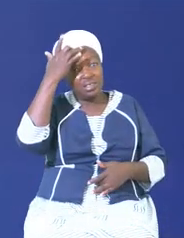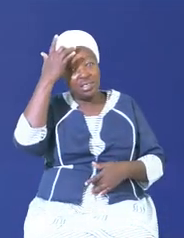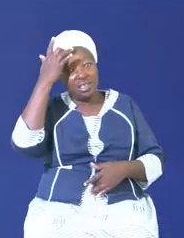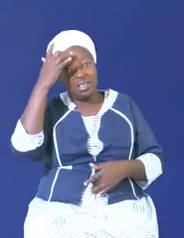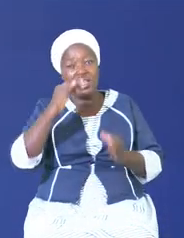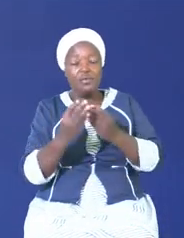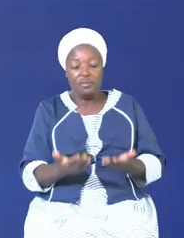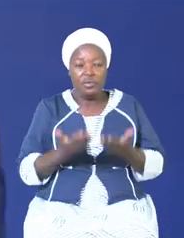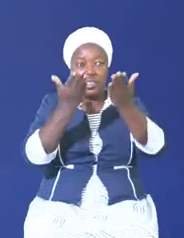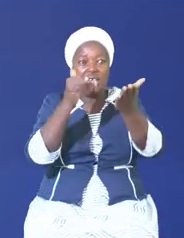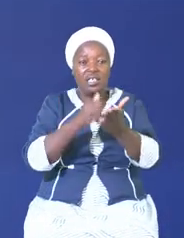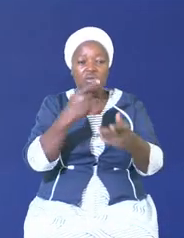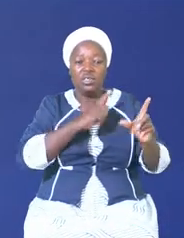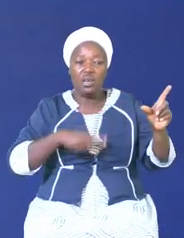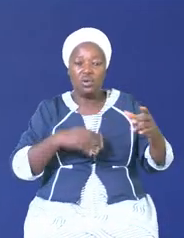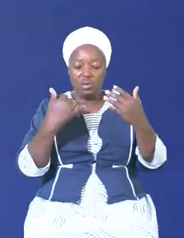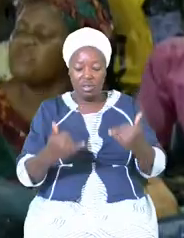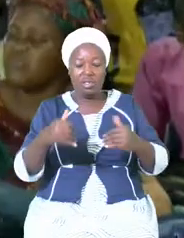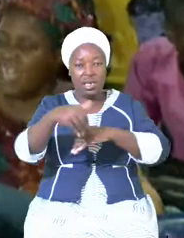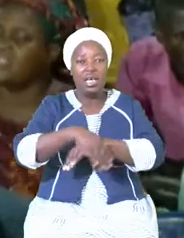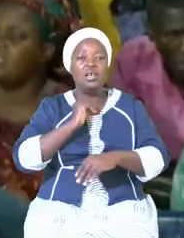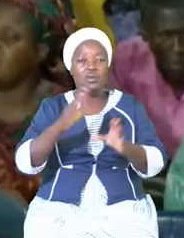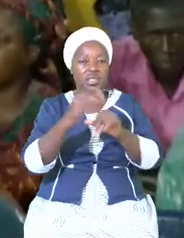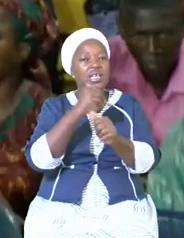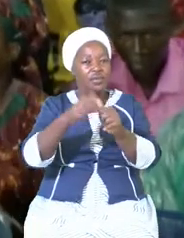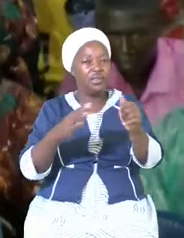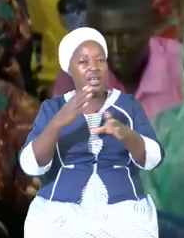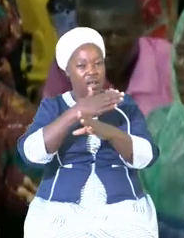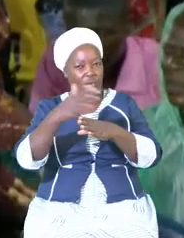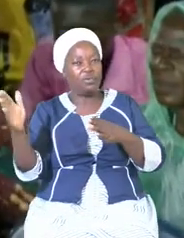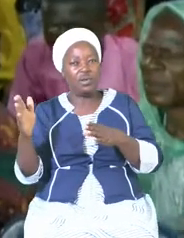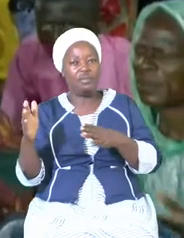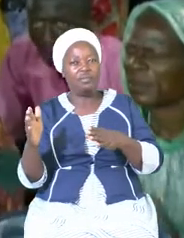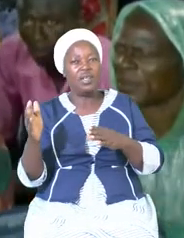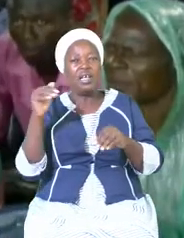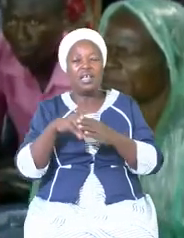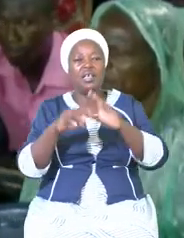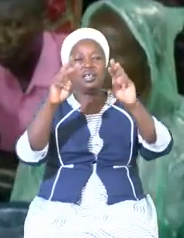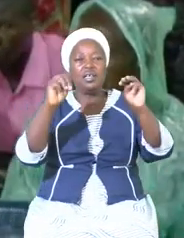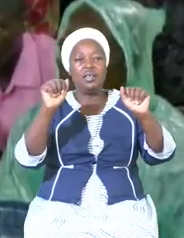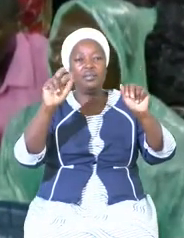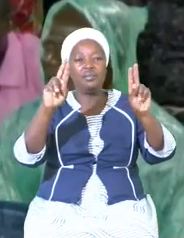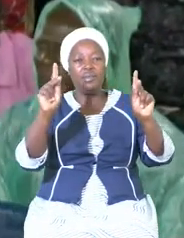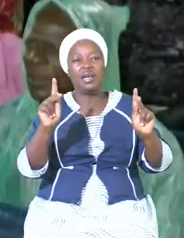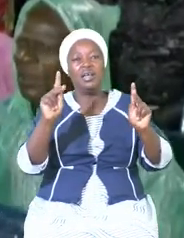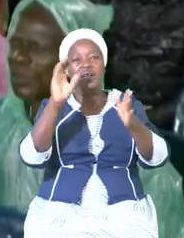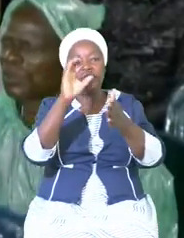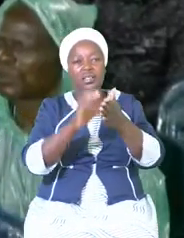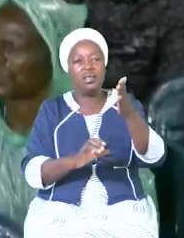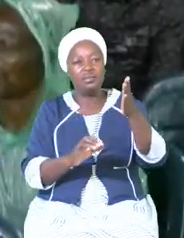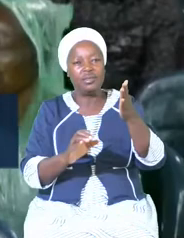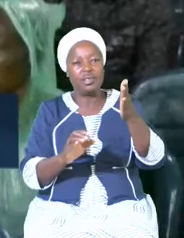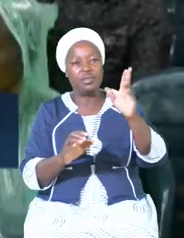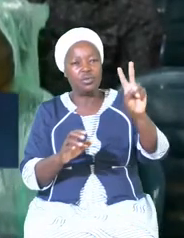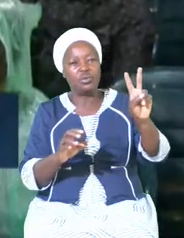will take everything away. Look at Mark chapter 5, chapter 2, verse 5. Mark chapter